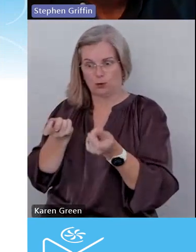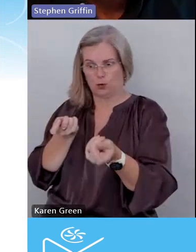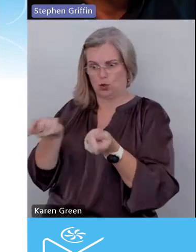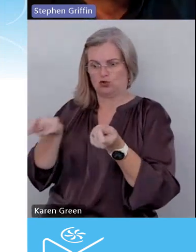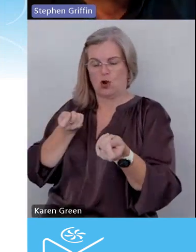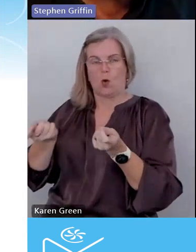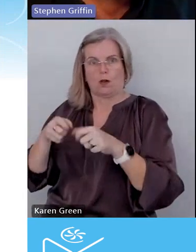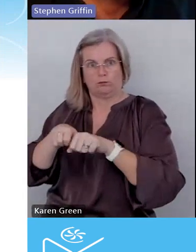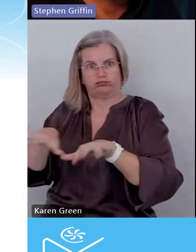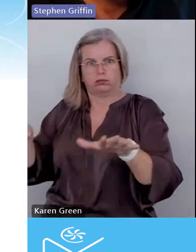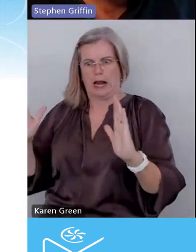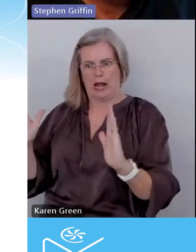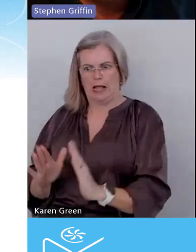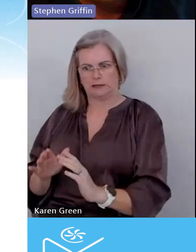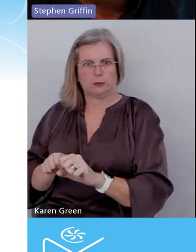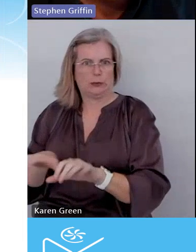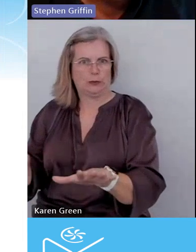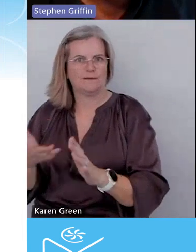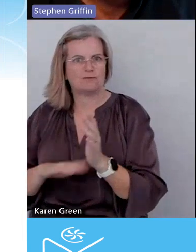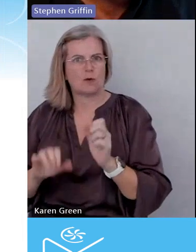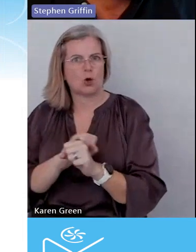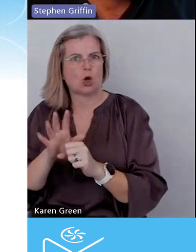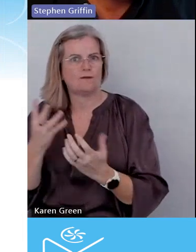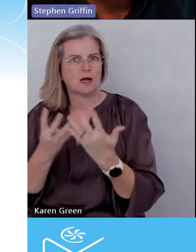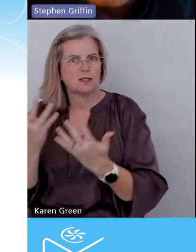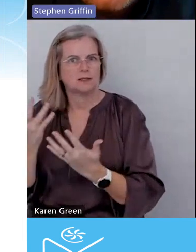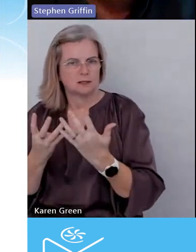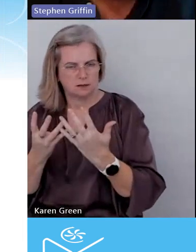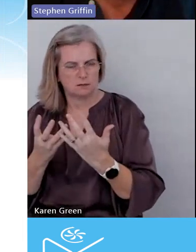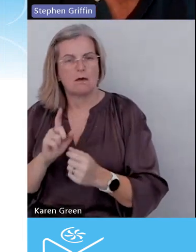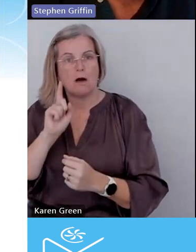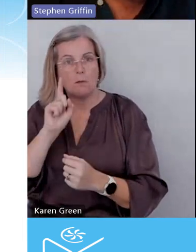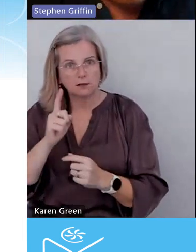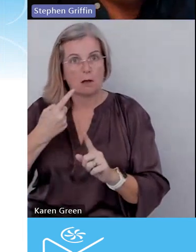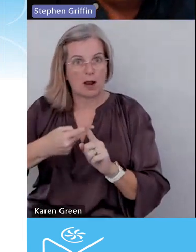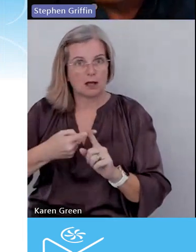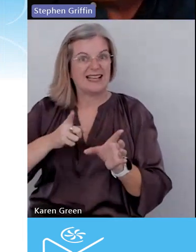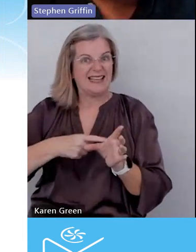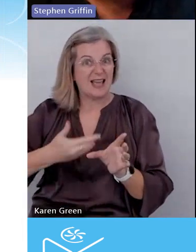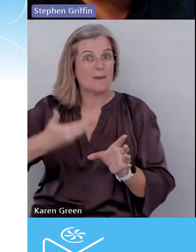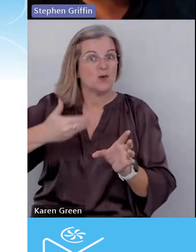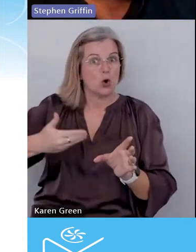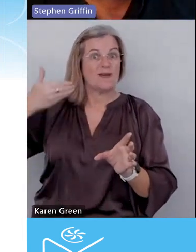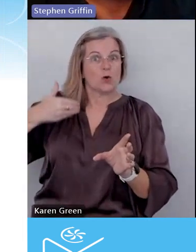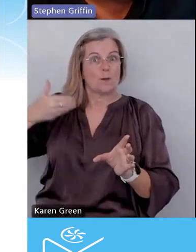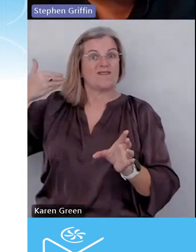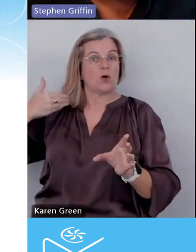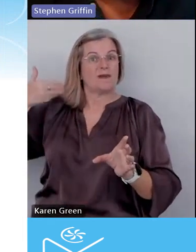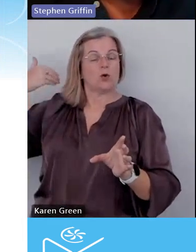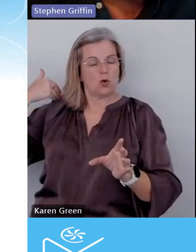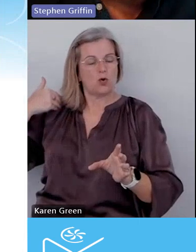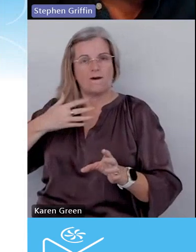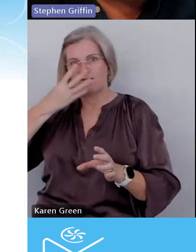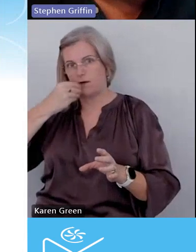present, such as COVID-19, but of course the infections that we've dealt with for many, many years, year on year, that continue to damage both